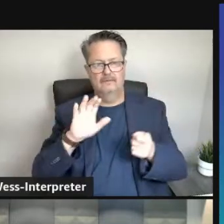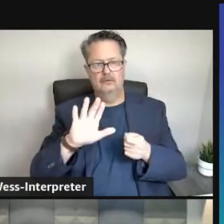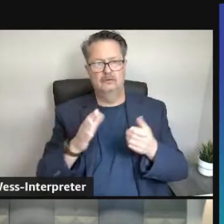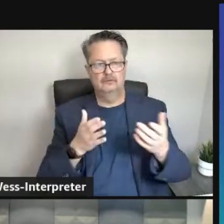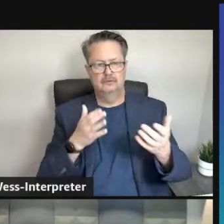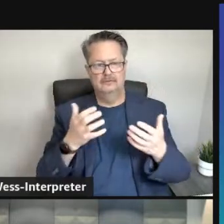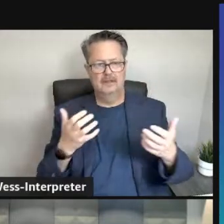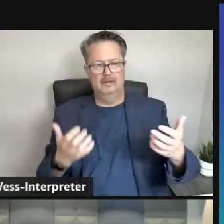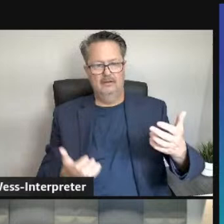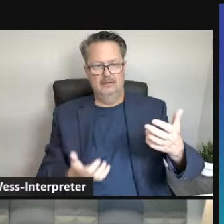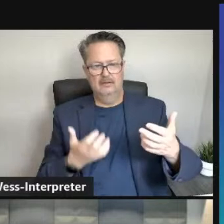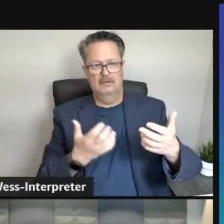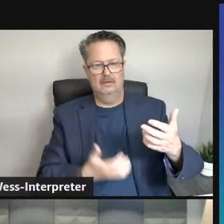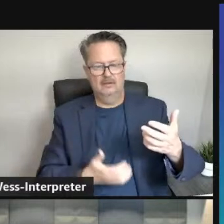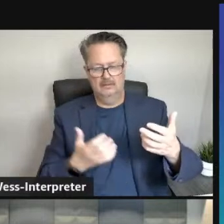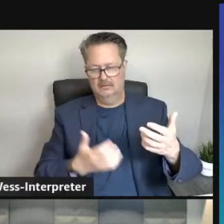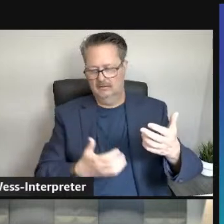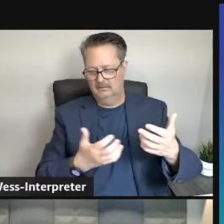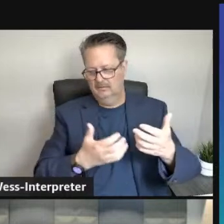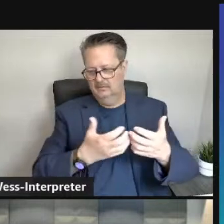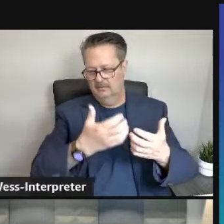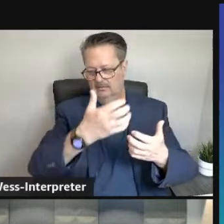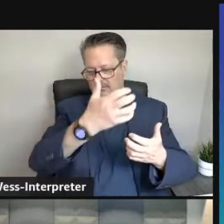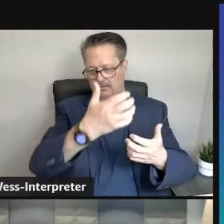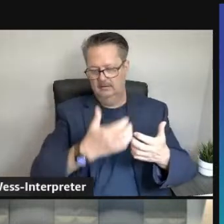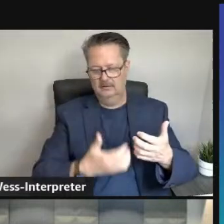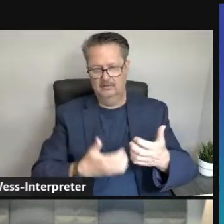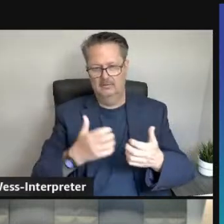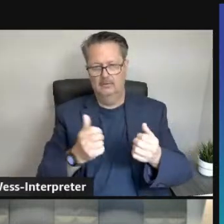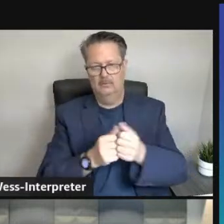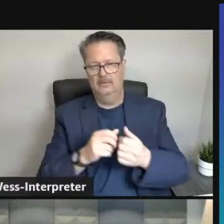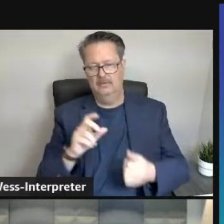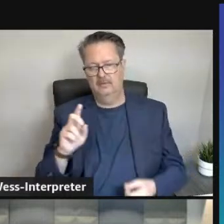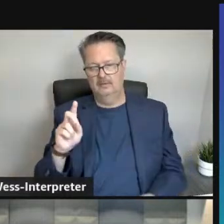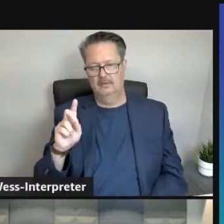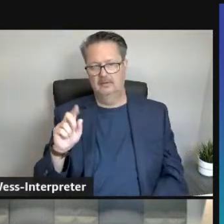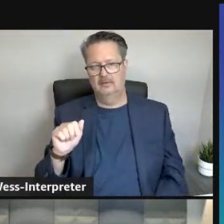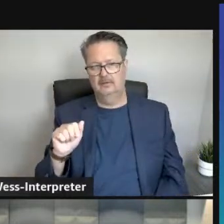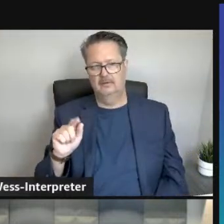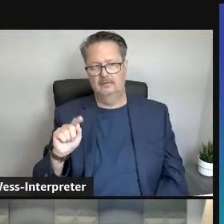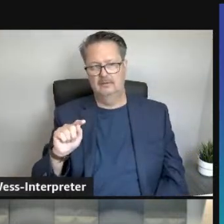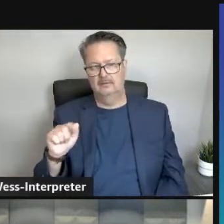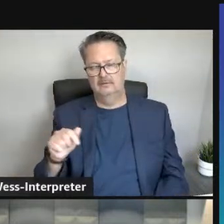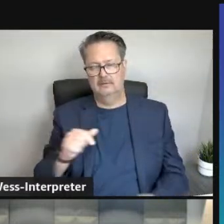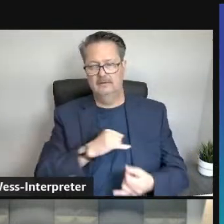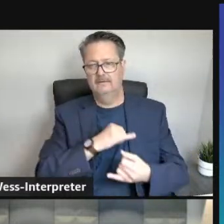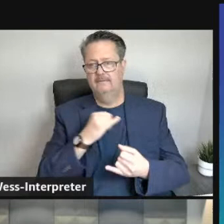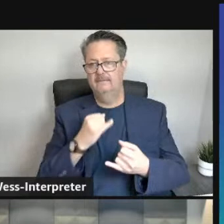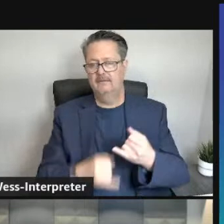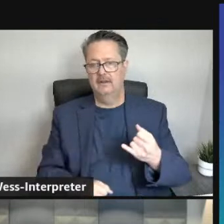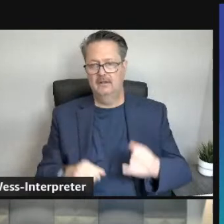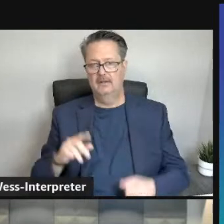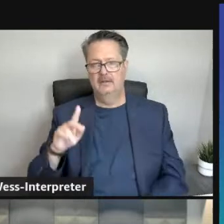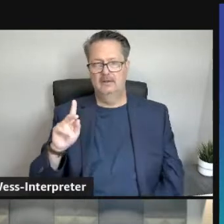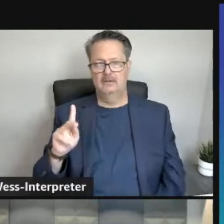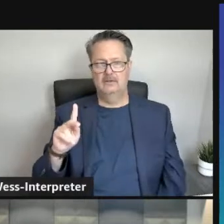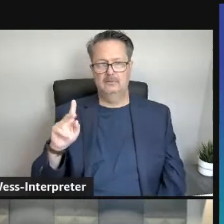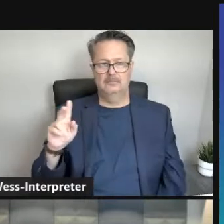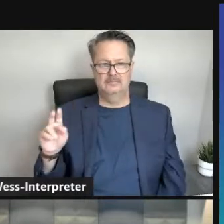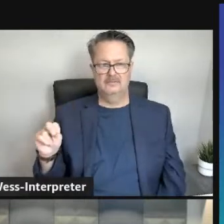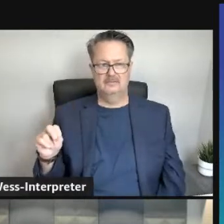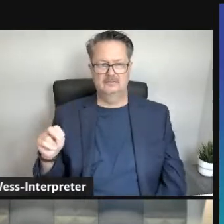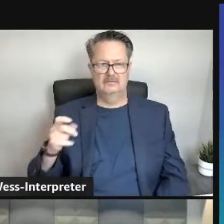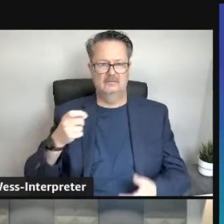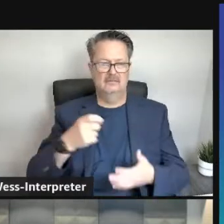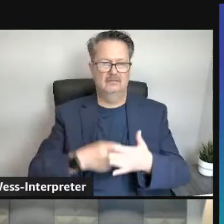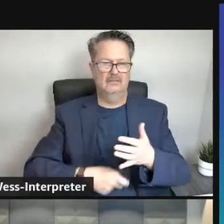with some of these AWS services with their data workloads. And finally, Kubernetes enables this